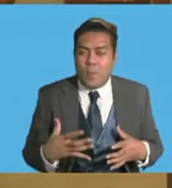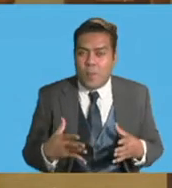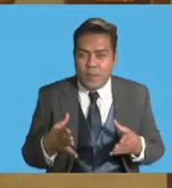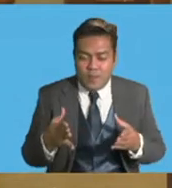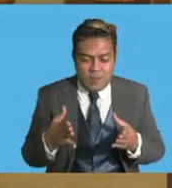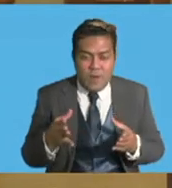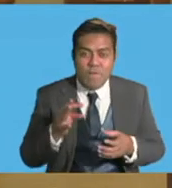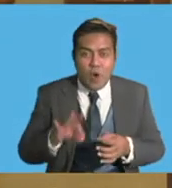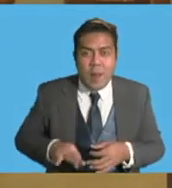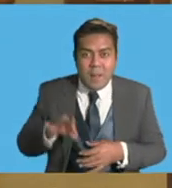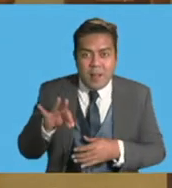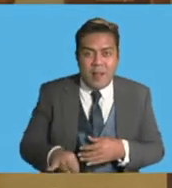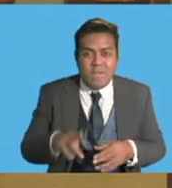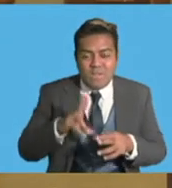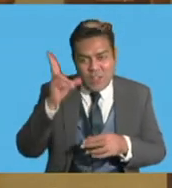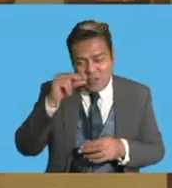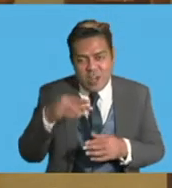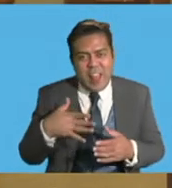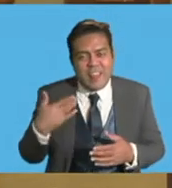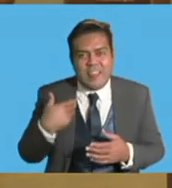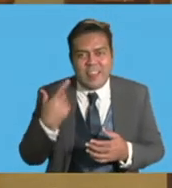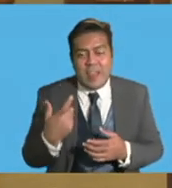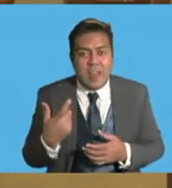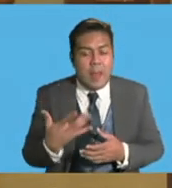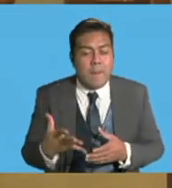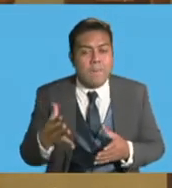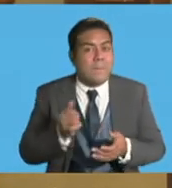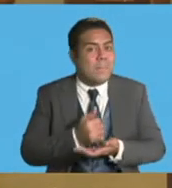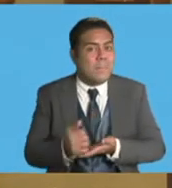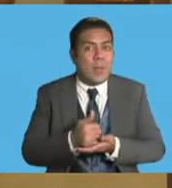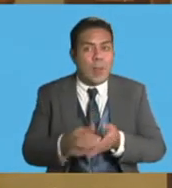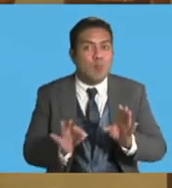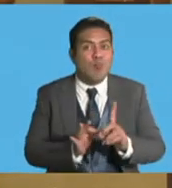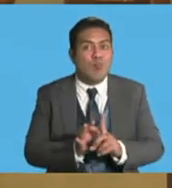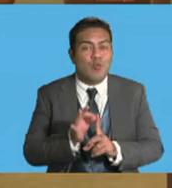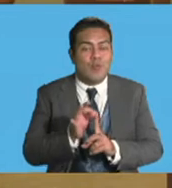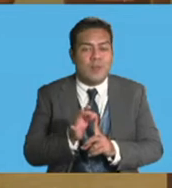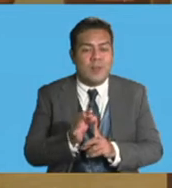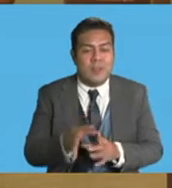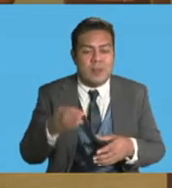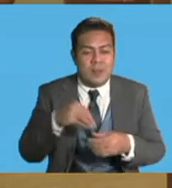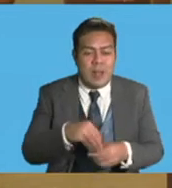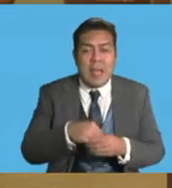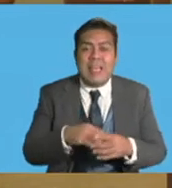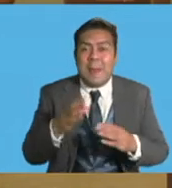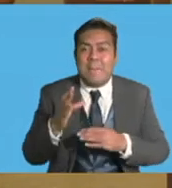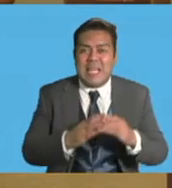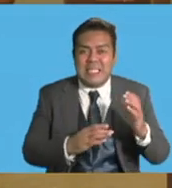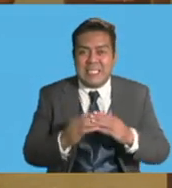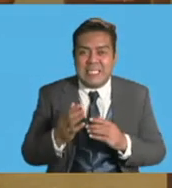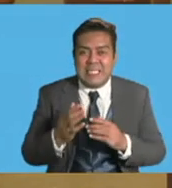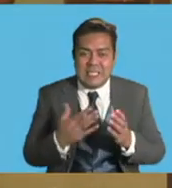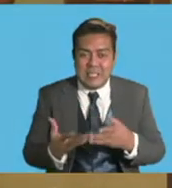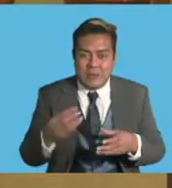system. The Ministry is actively improving and bolstering its internal capacity